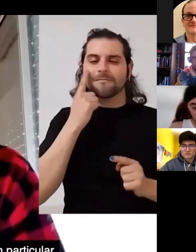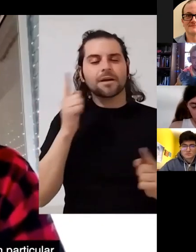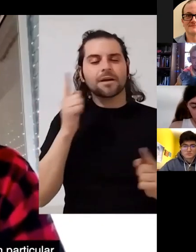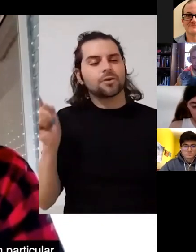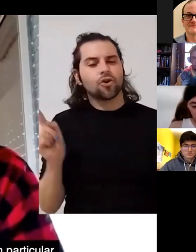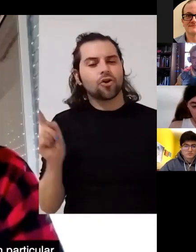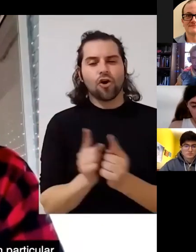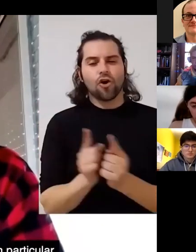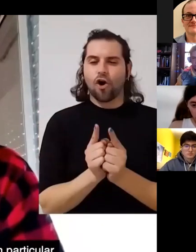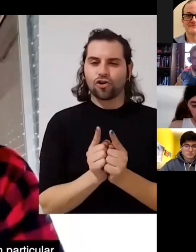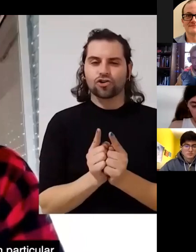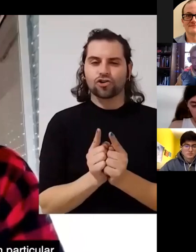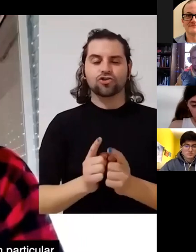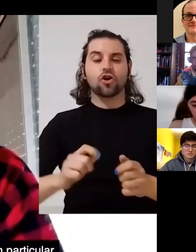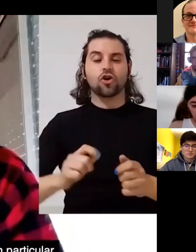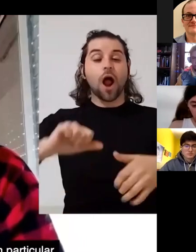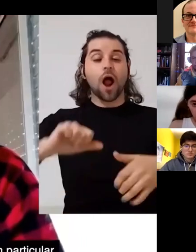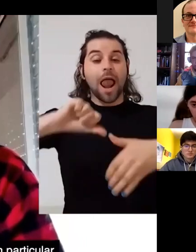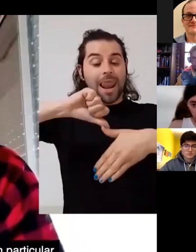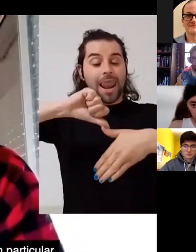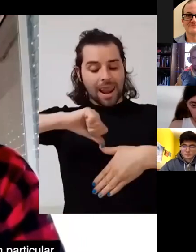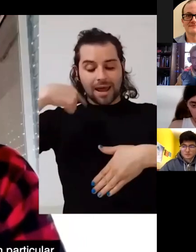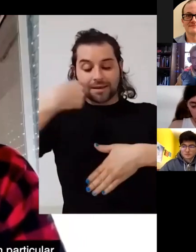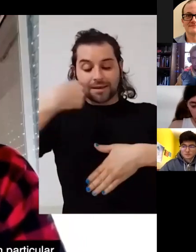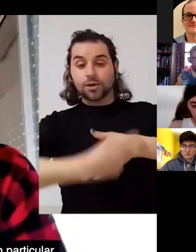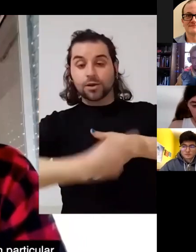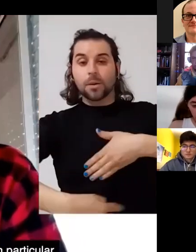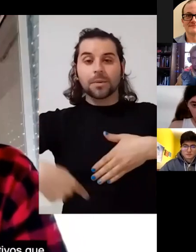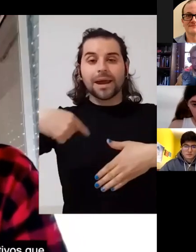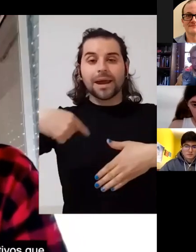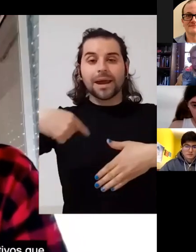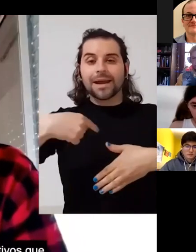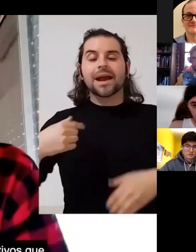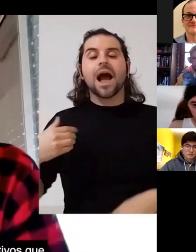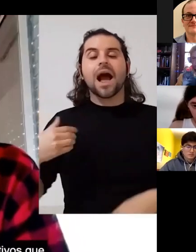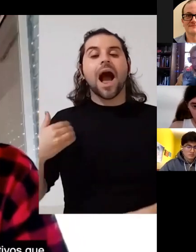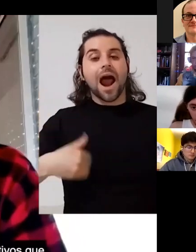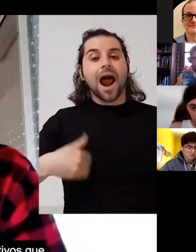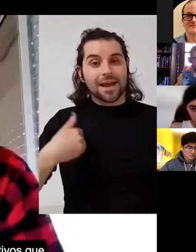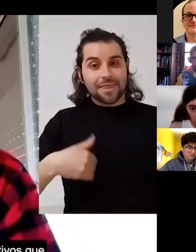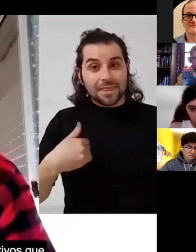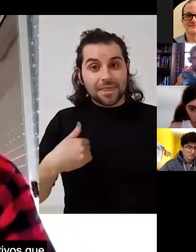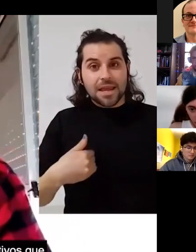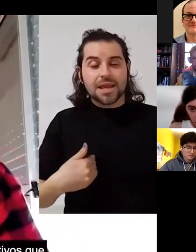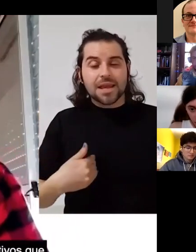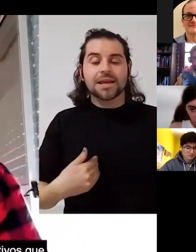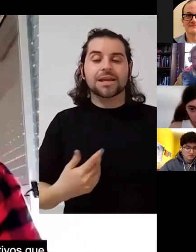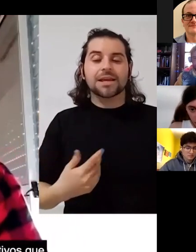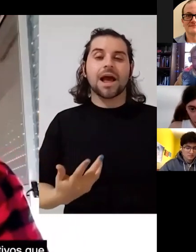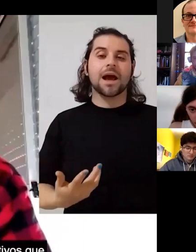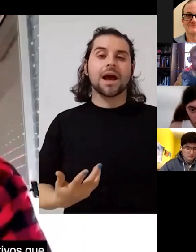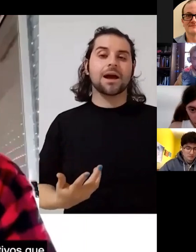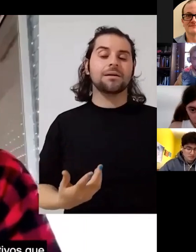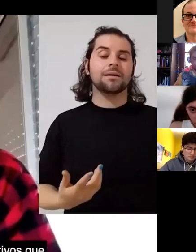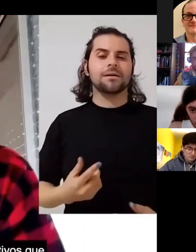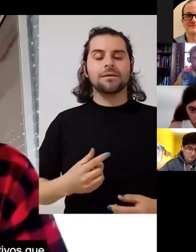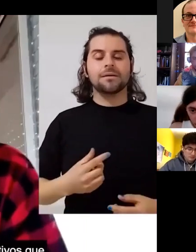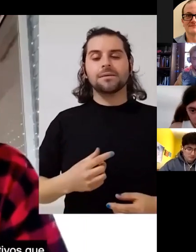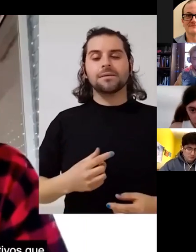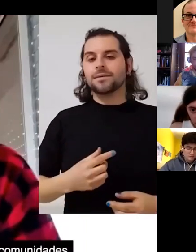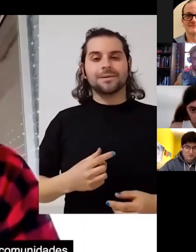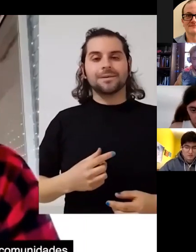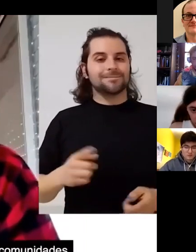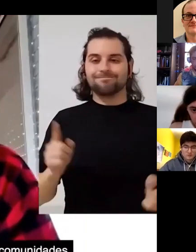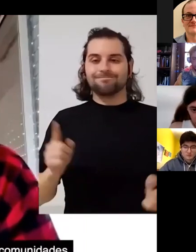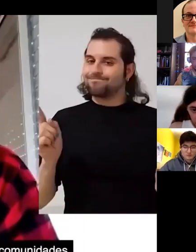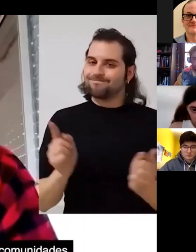transvestite and non-binary population in Latin America in general, but in Argentina in particular. And even